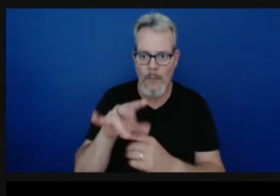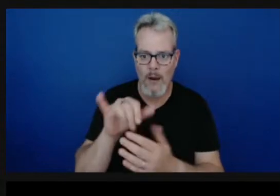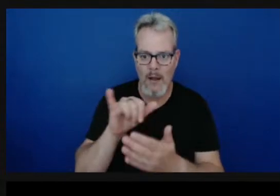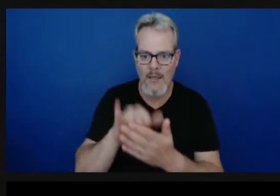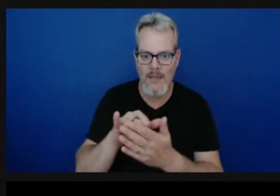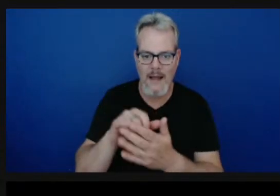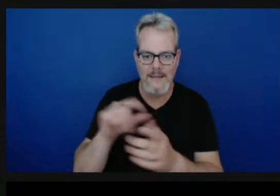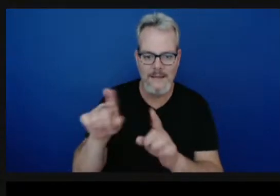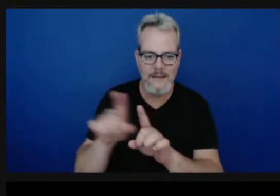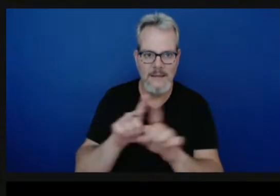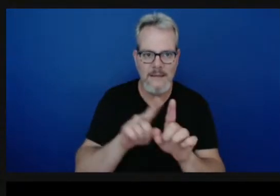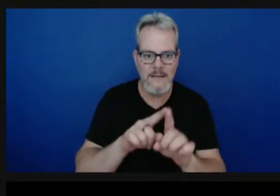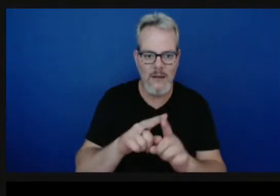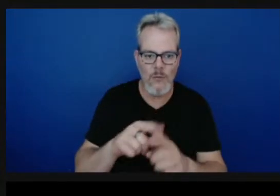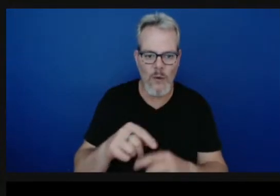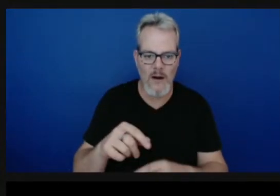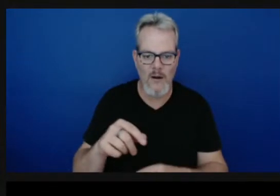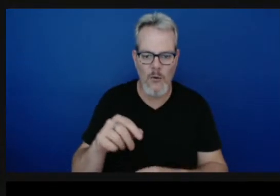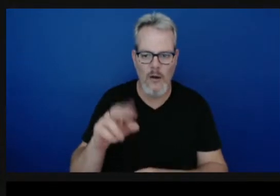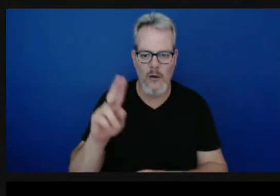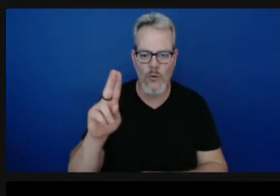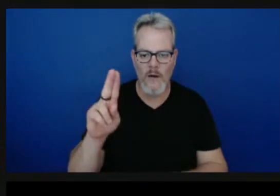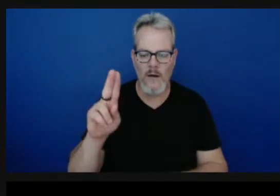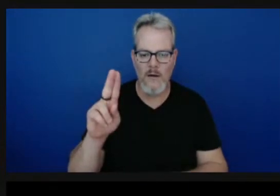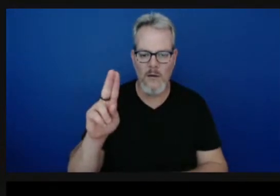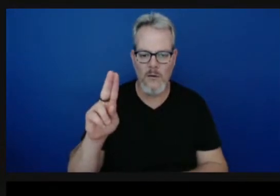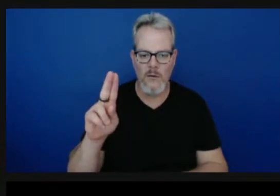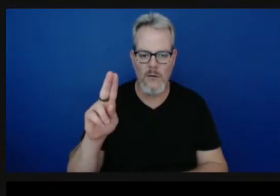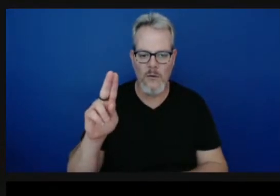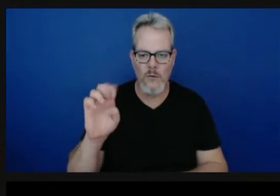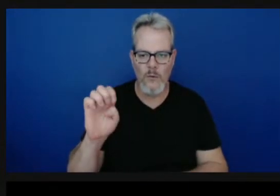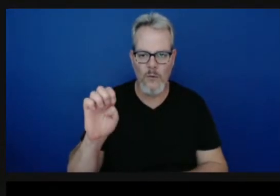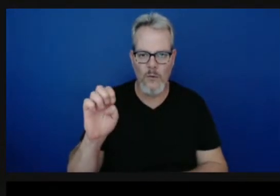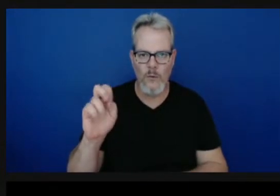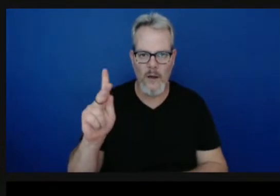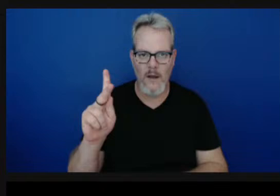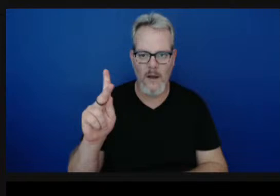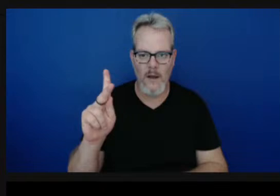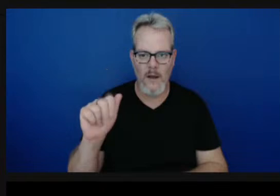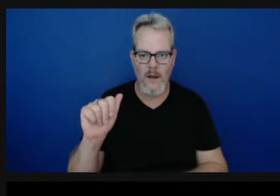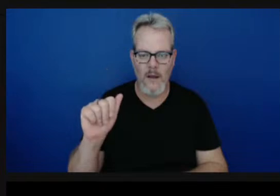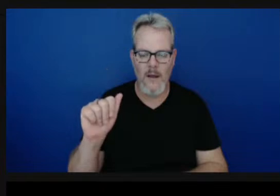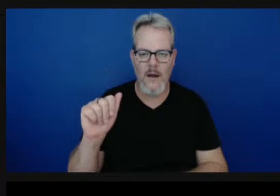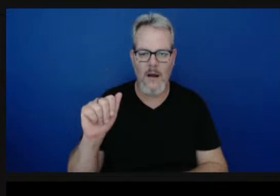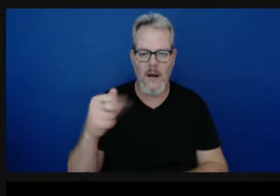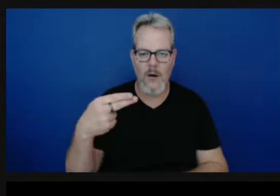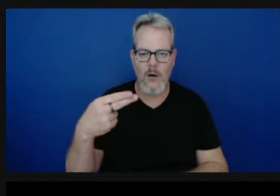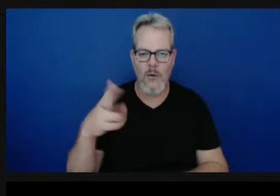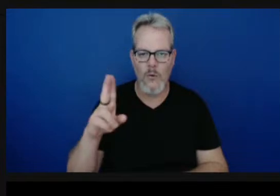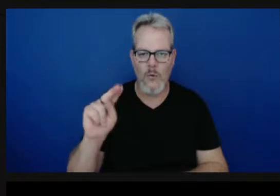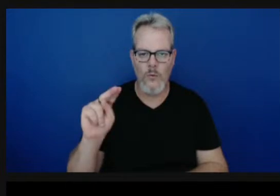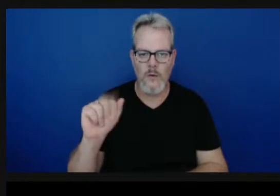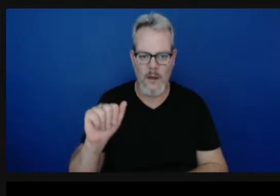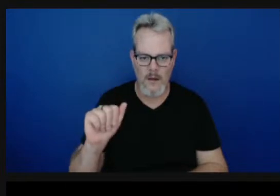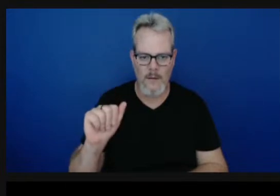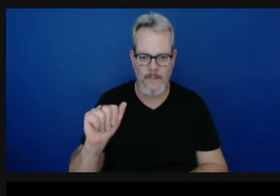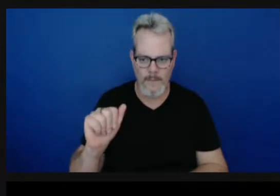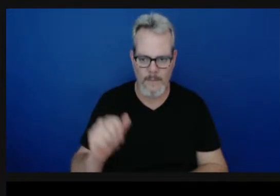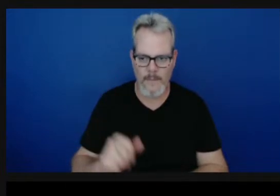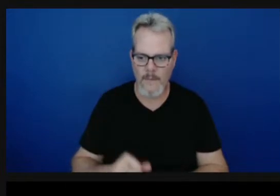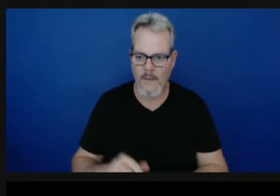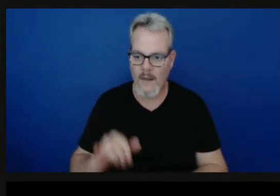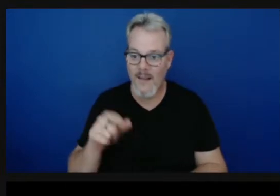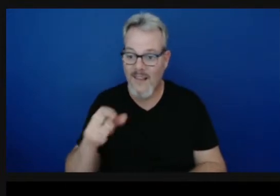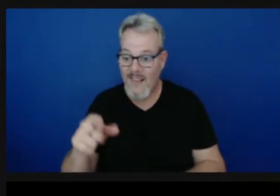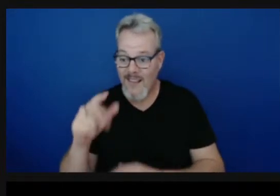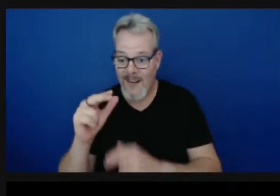the former USGS HVO building, Jagger Museum. It looks like there's still some building over here. It's